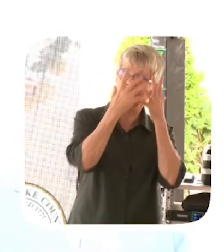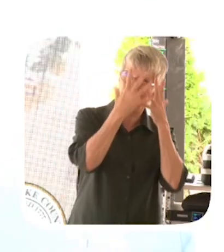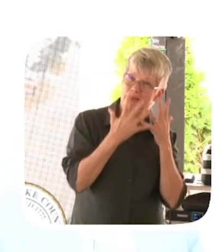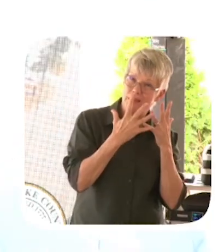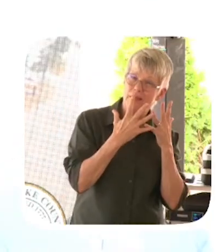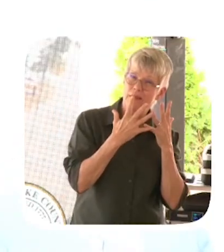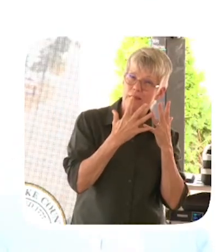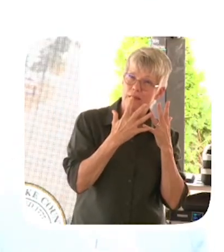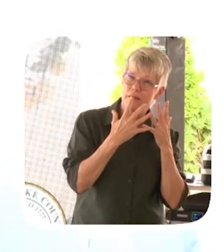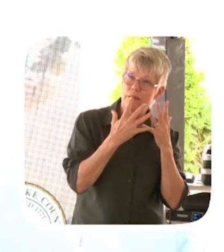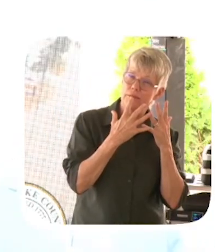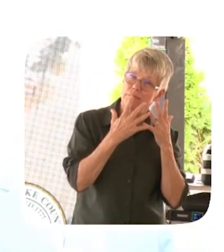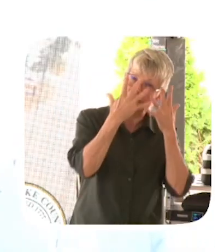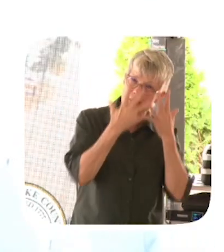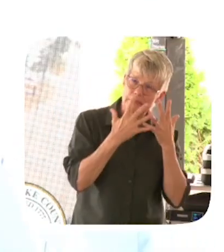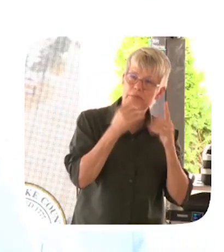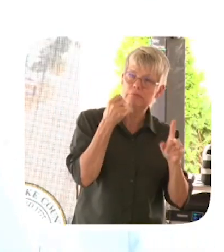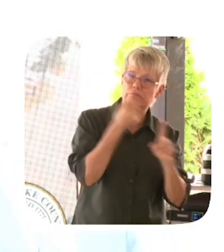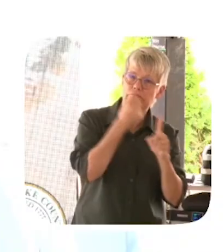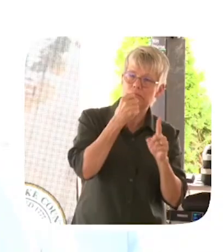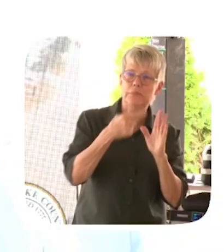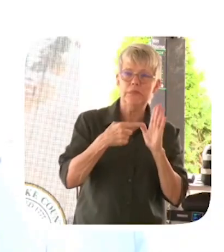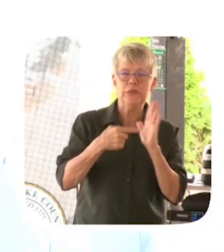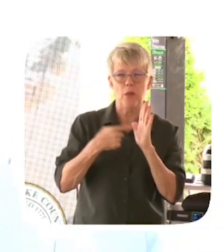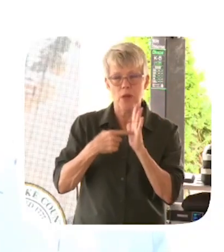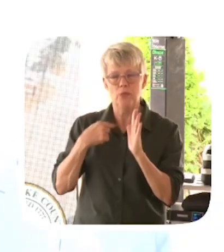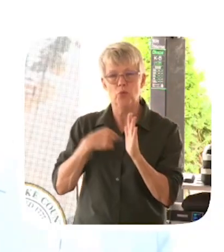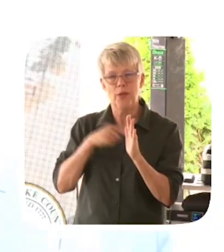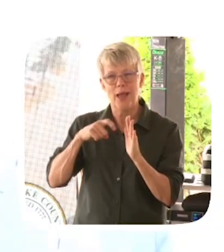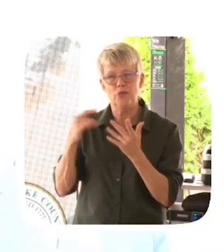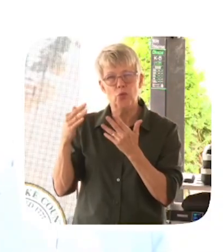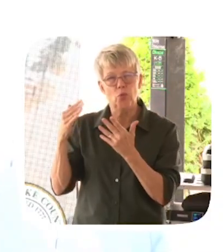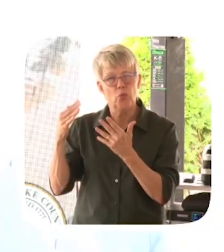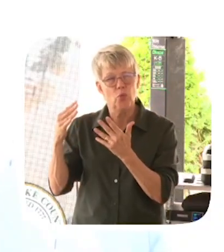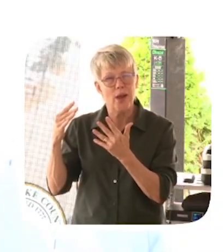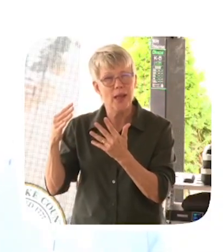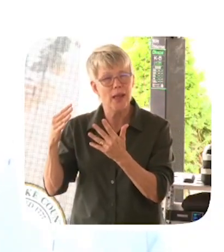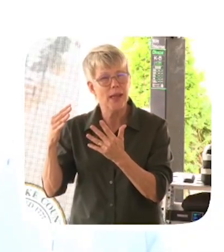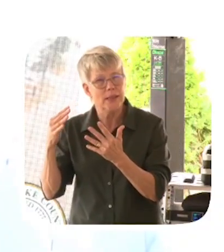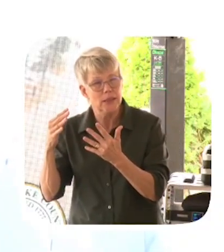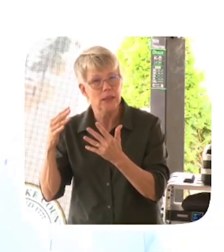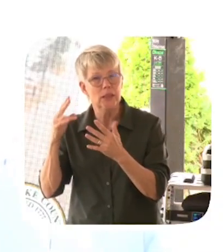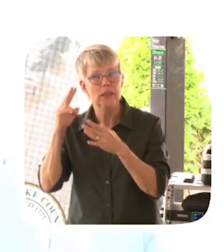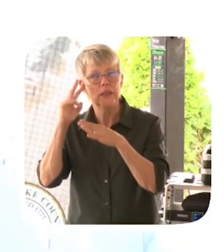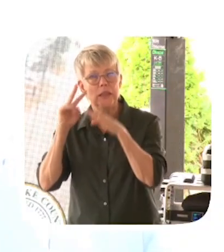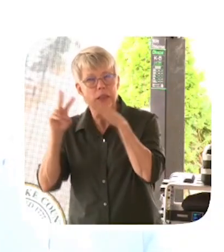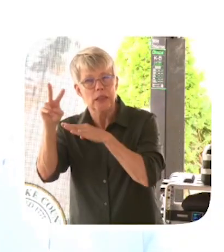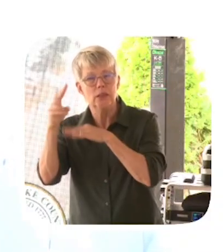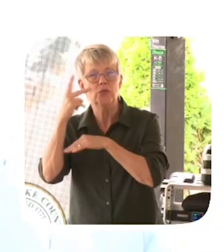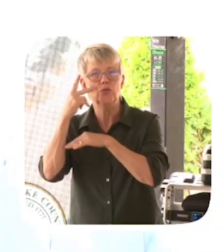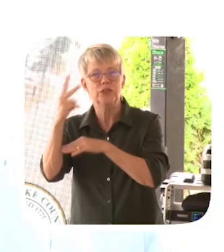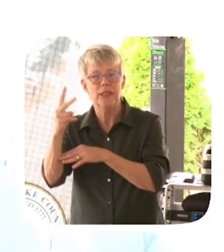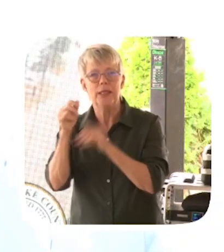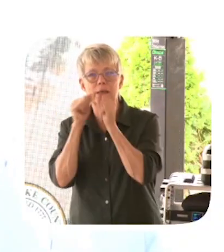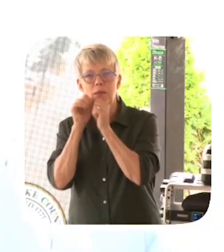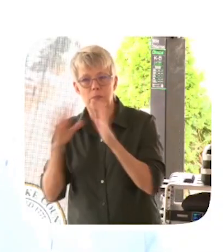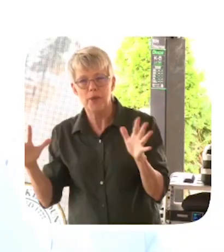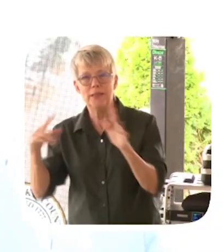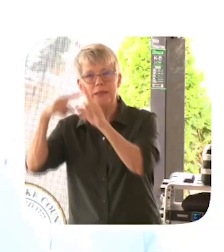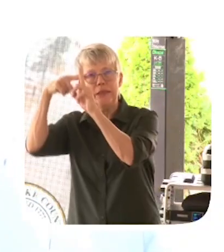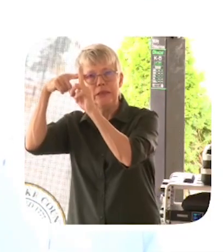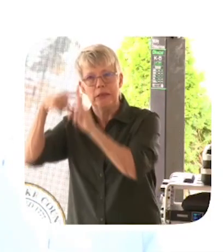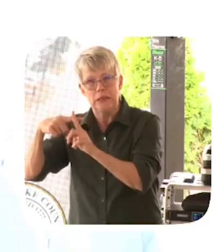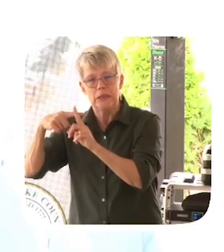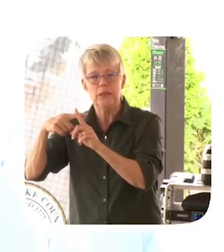though sometimes we have to wait and see that it's not all bad, that there are